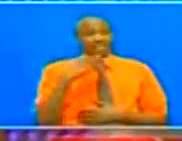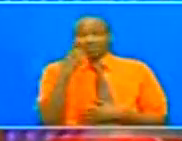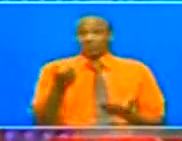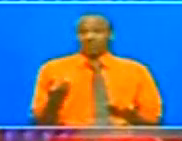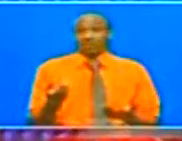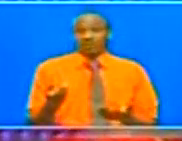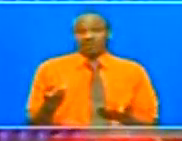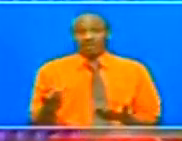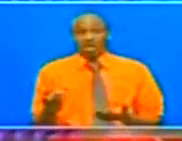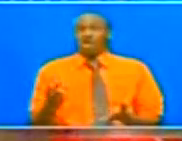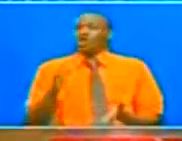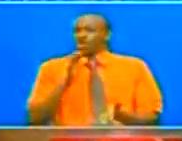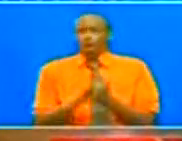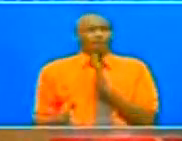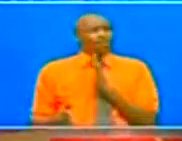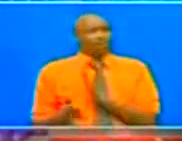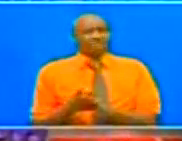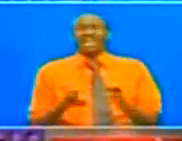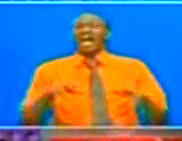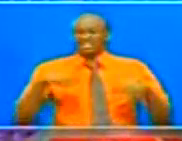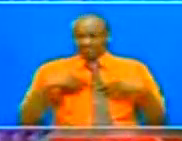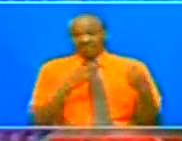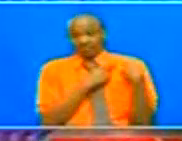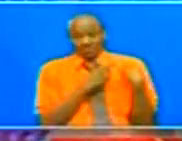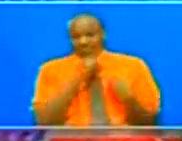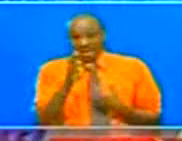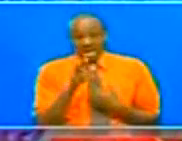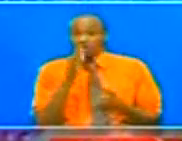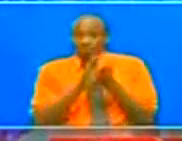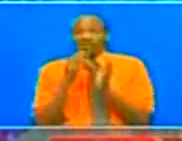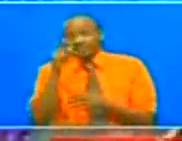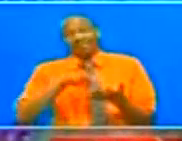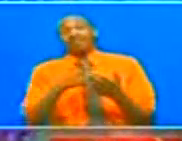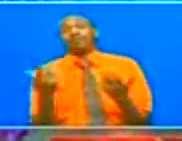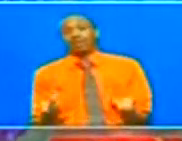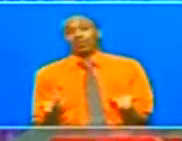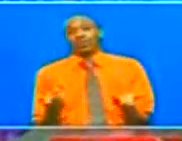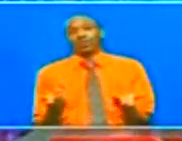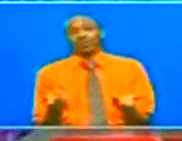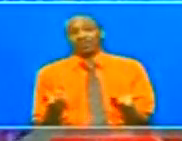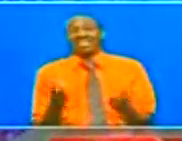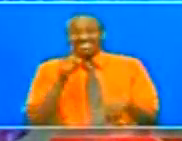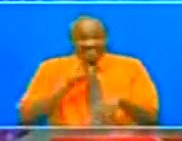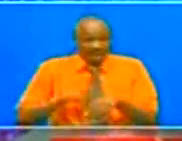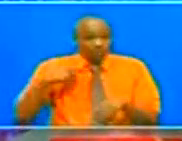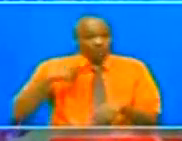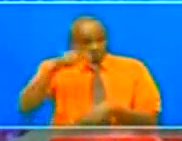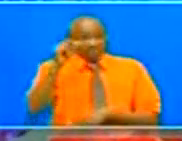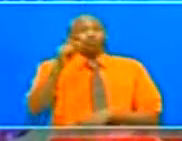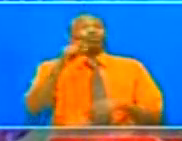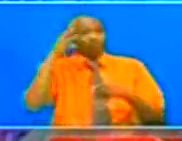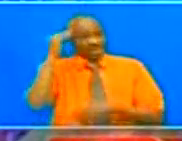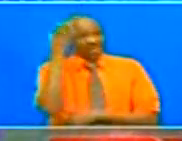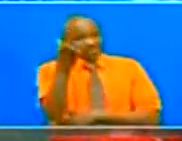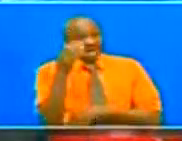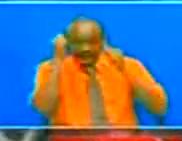that nobody takes them to account. I mean, nobody says that they have failed. Because when we were going to Somalia, and